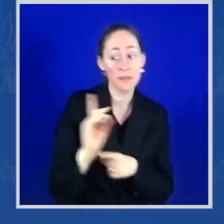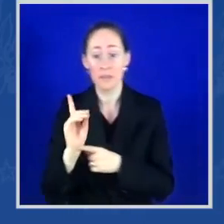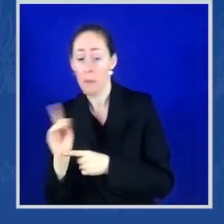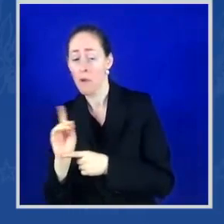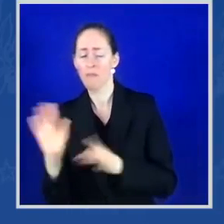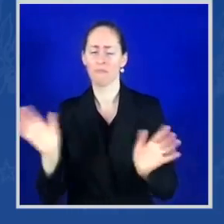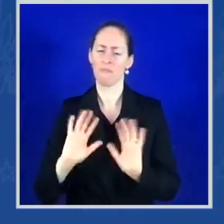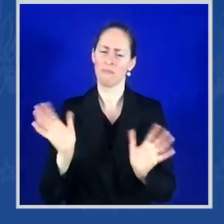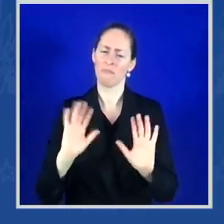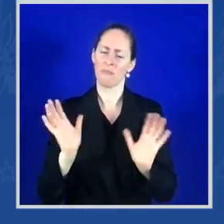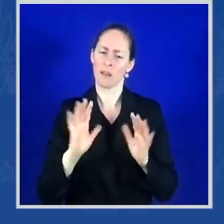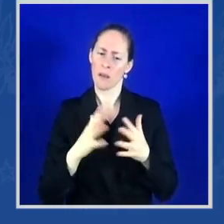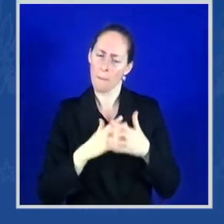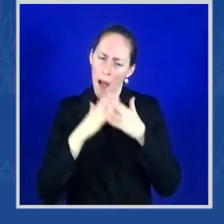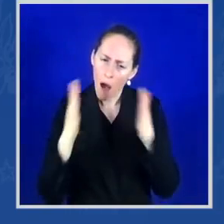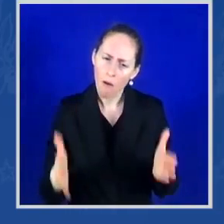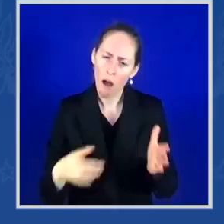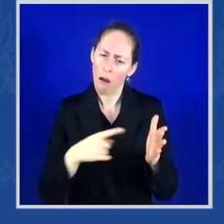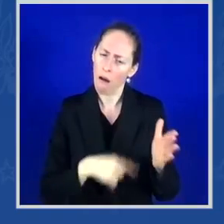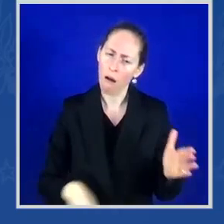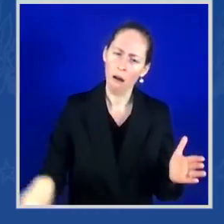their lives.